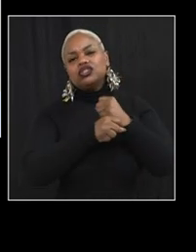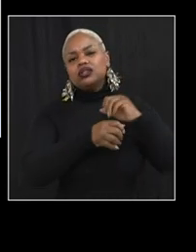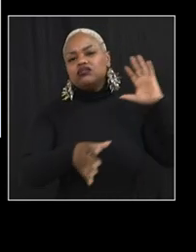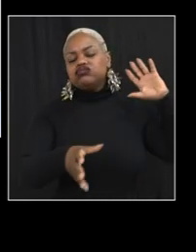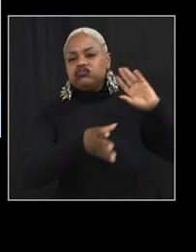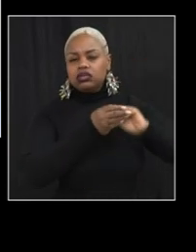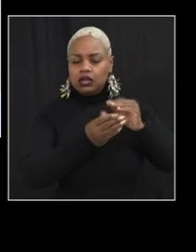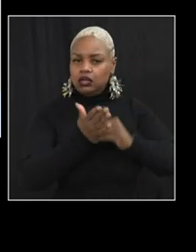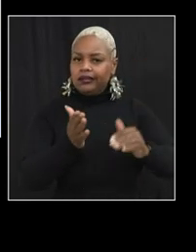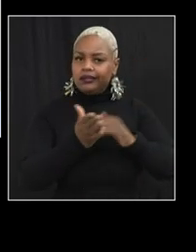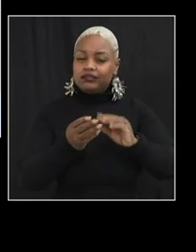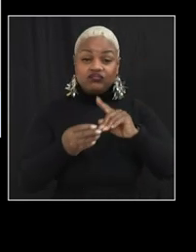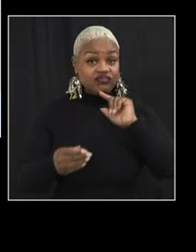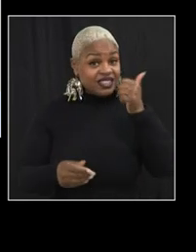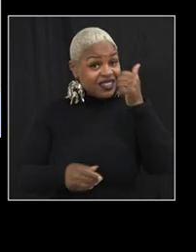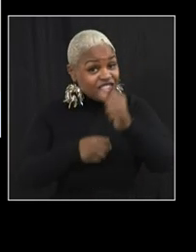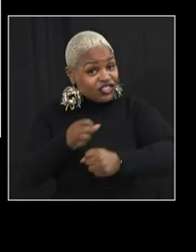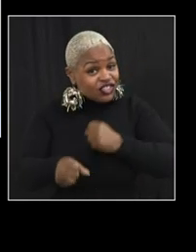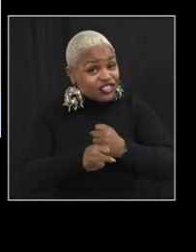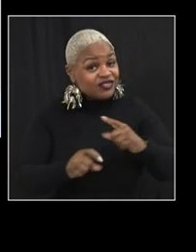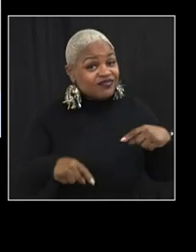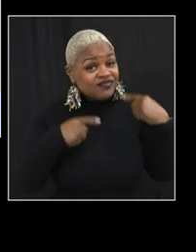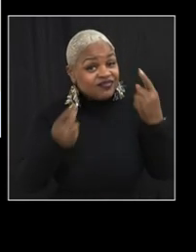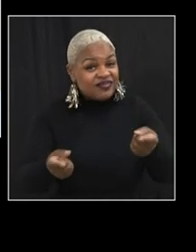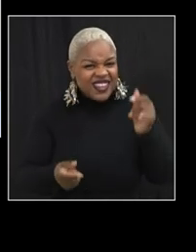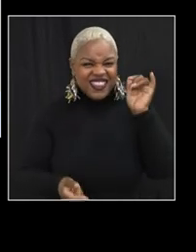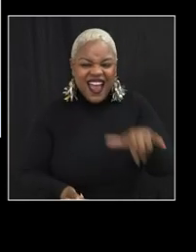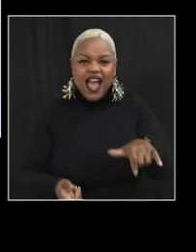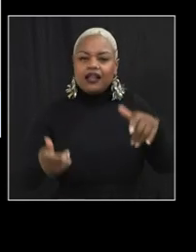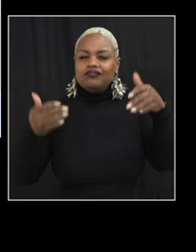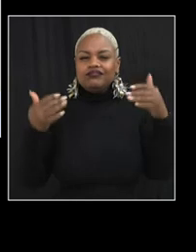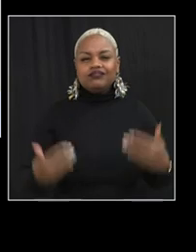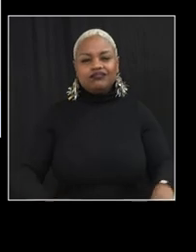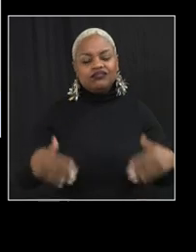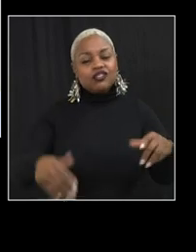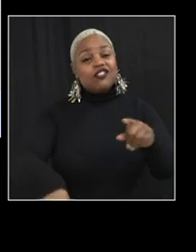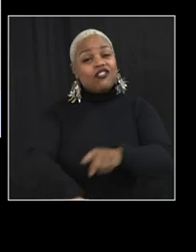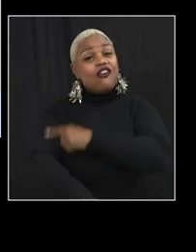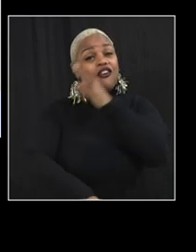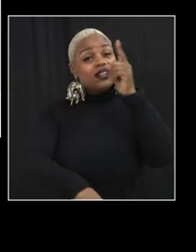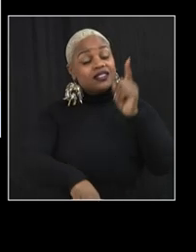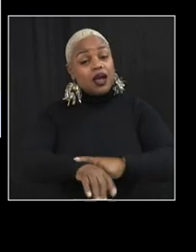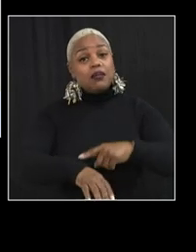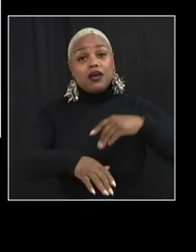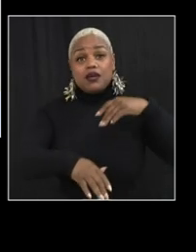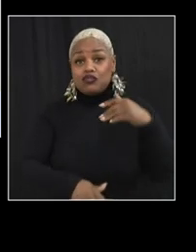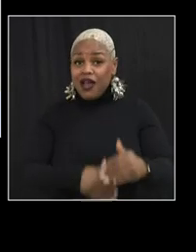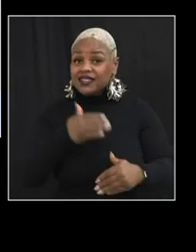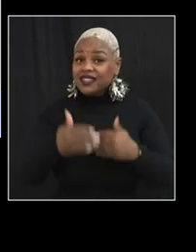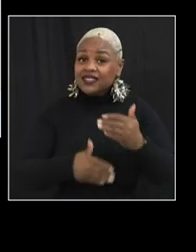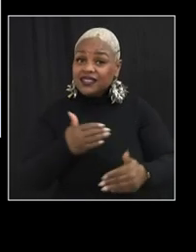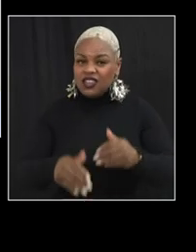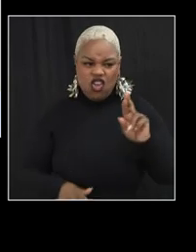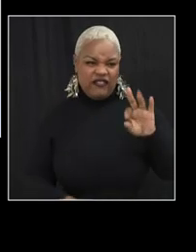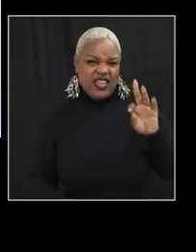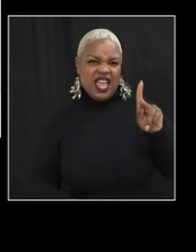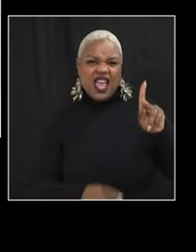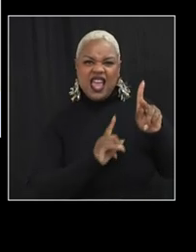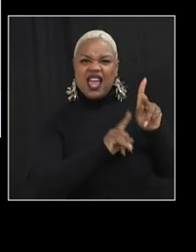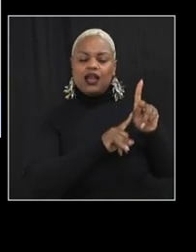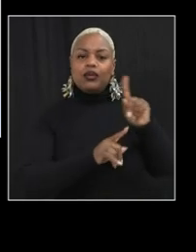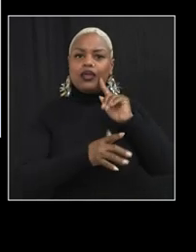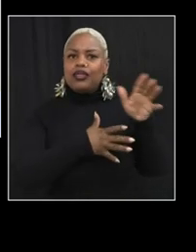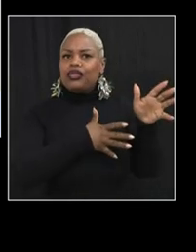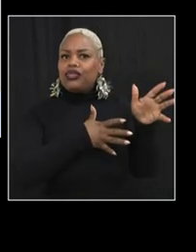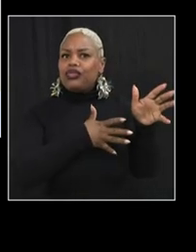10 years, that's how long just about that RFK stadium hasn't been used. So